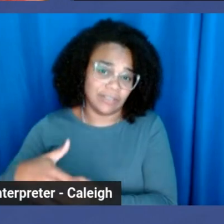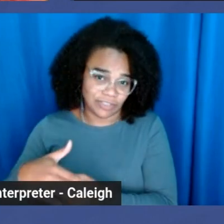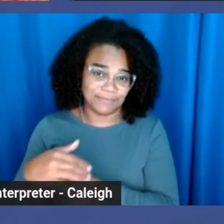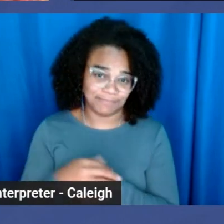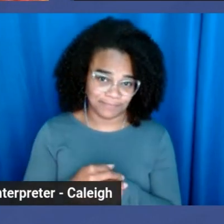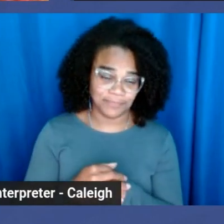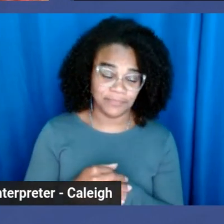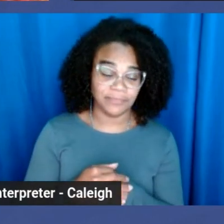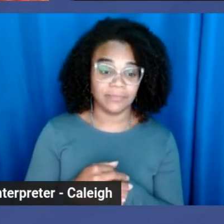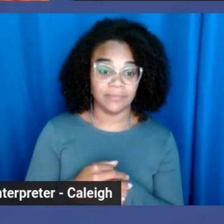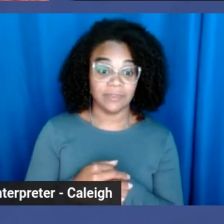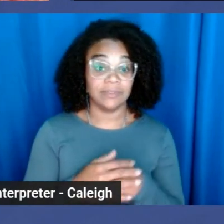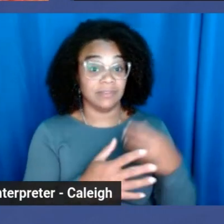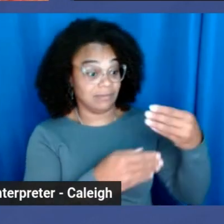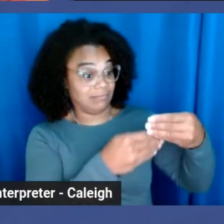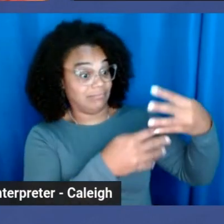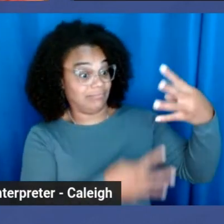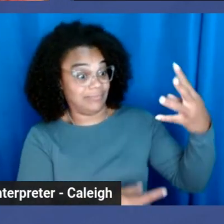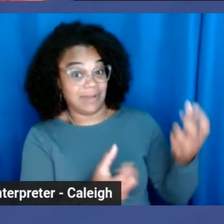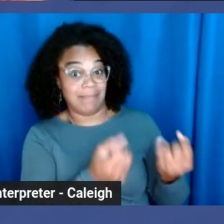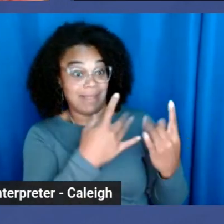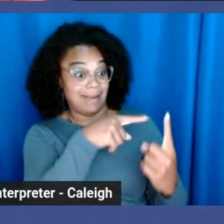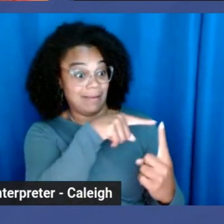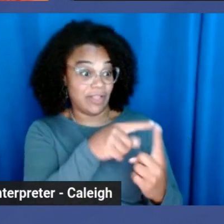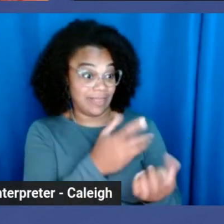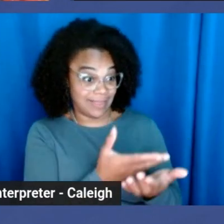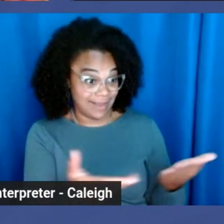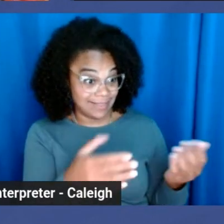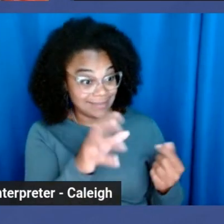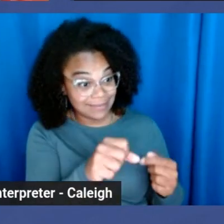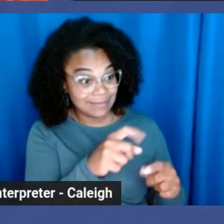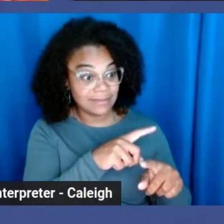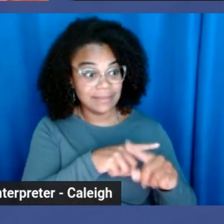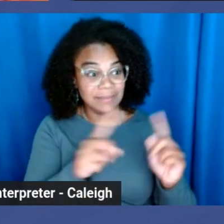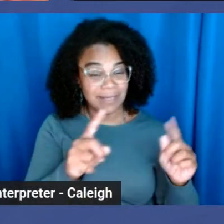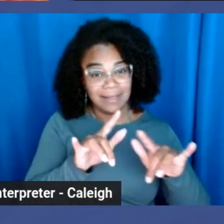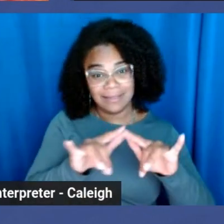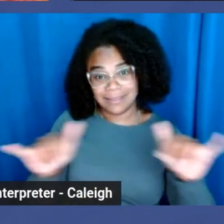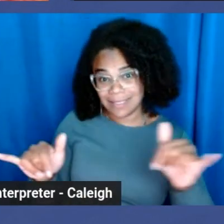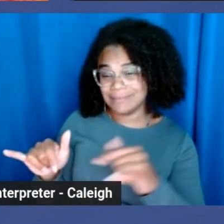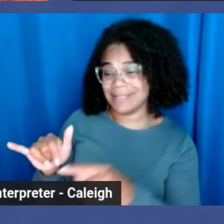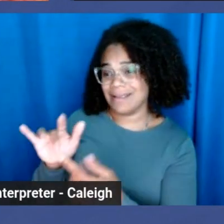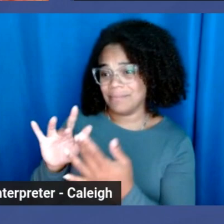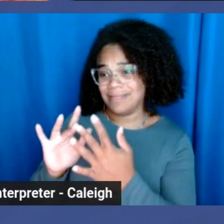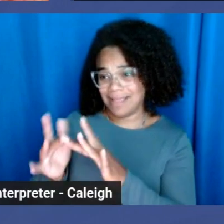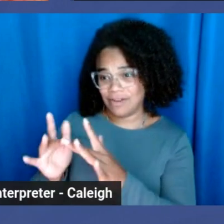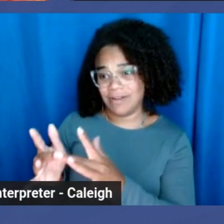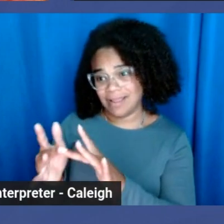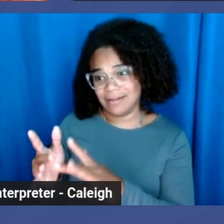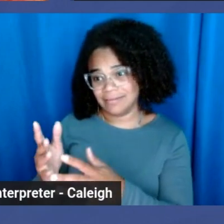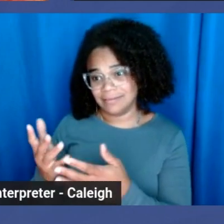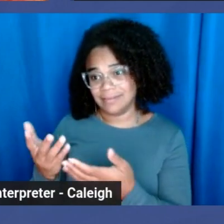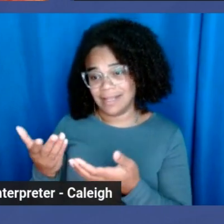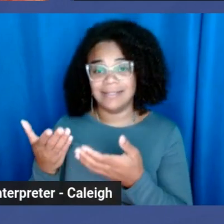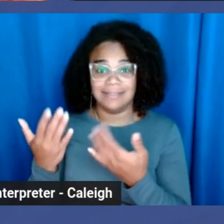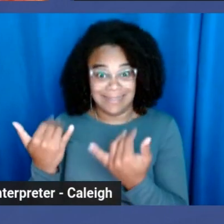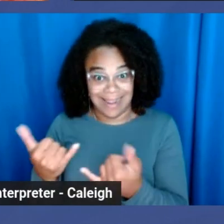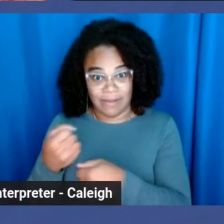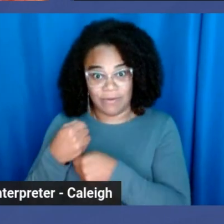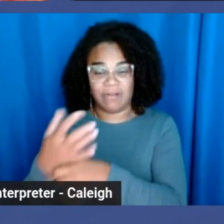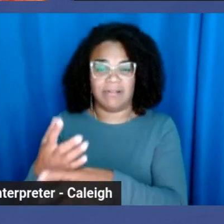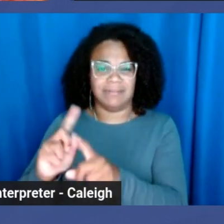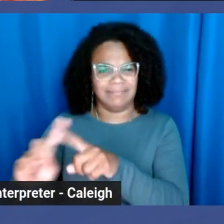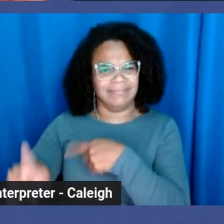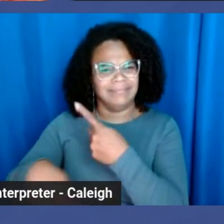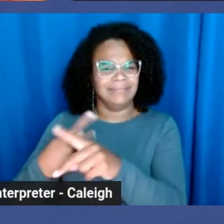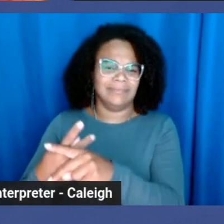So while all those good things have happened, the internet has enabled new forms of gender-based